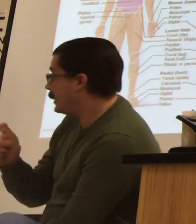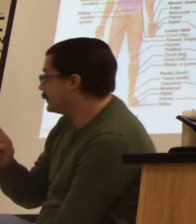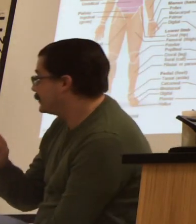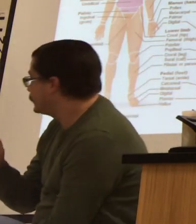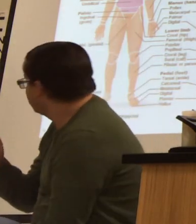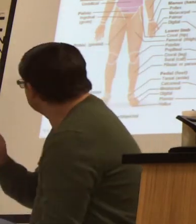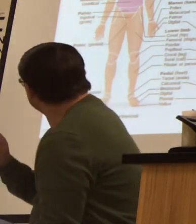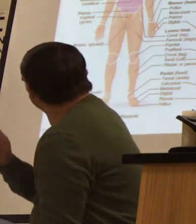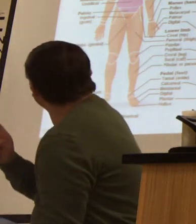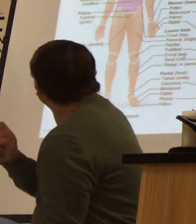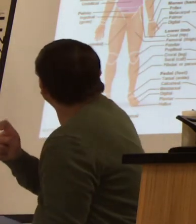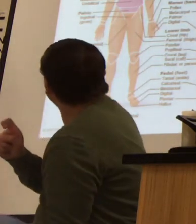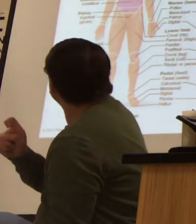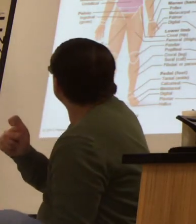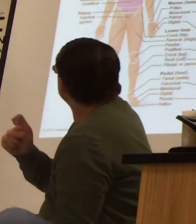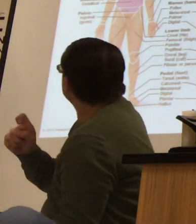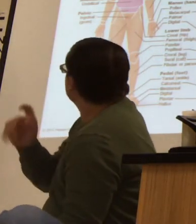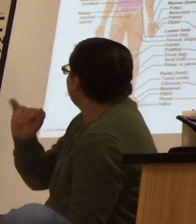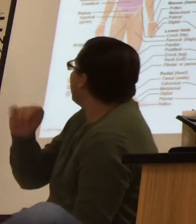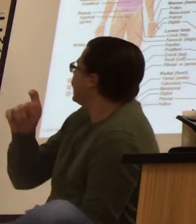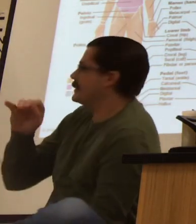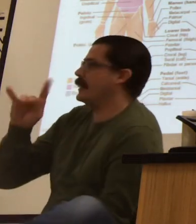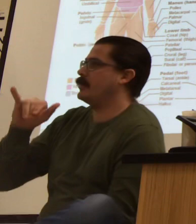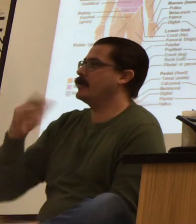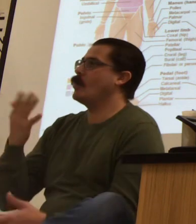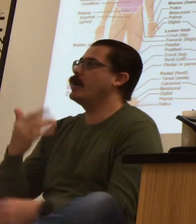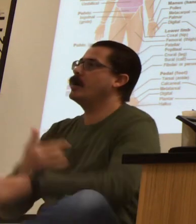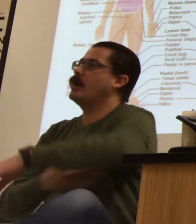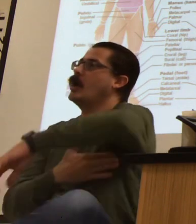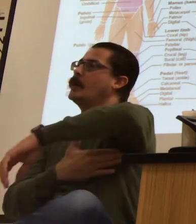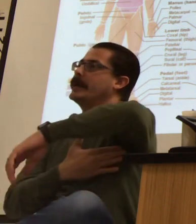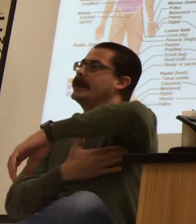The axillary region is basically the armpit.